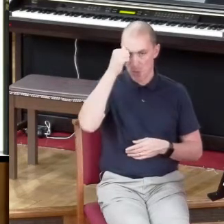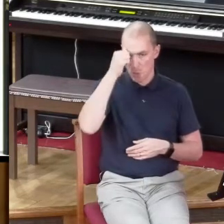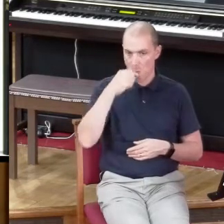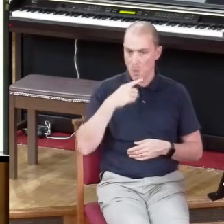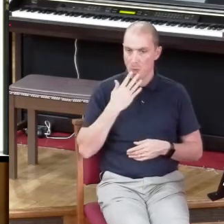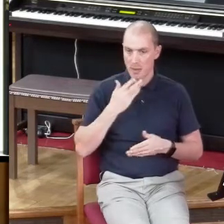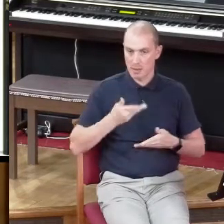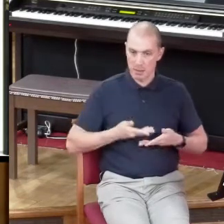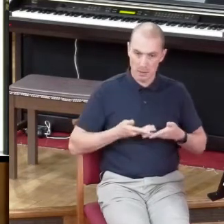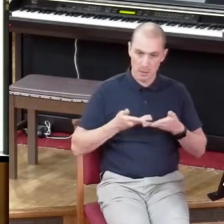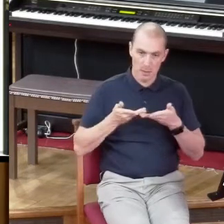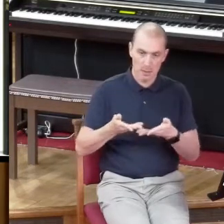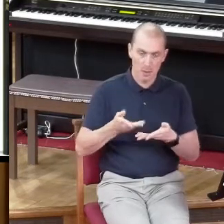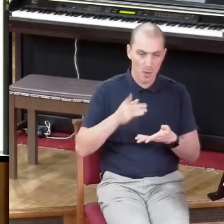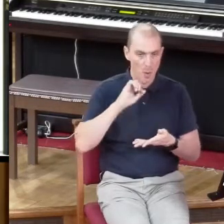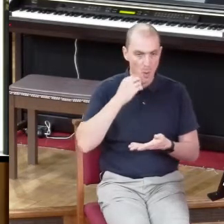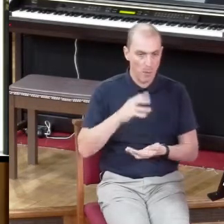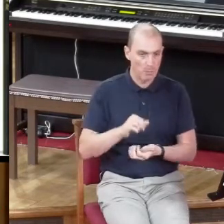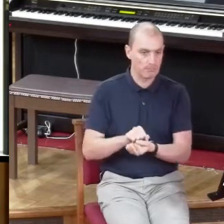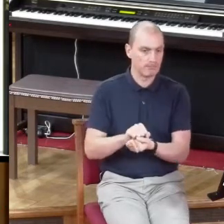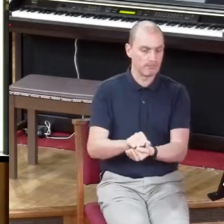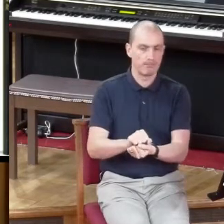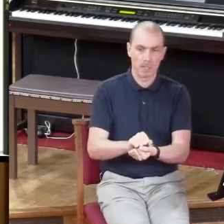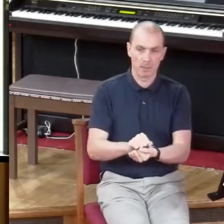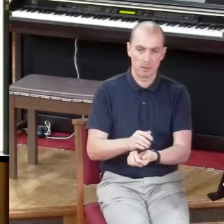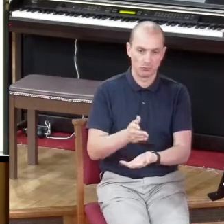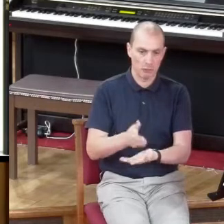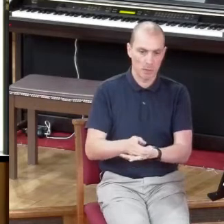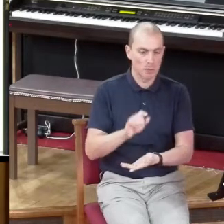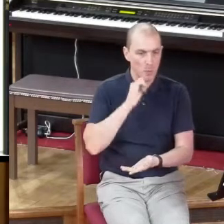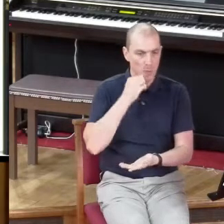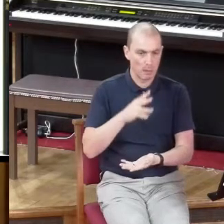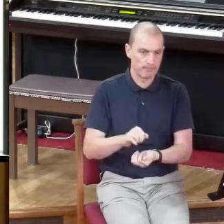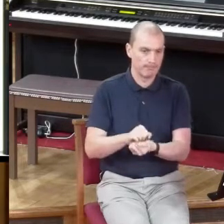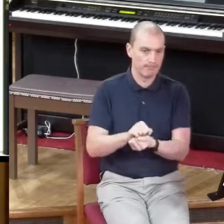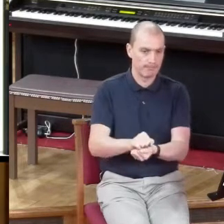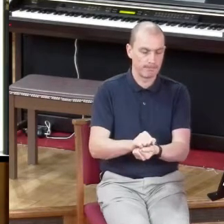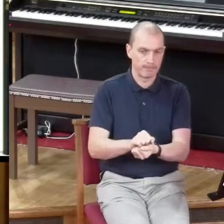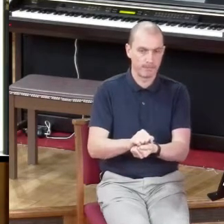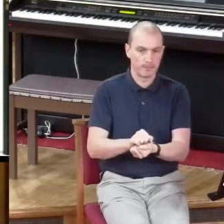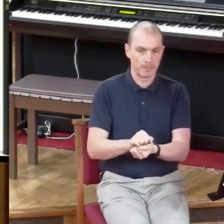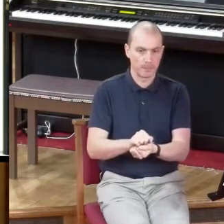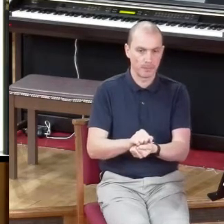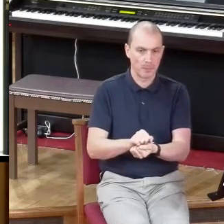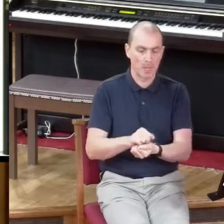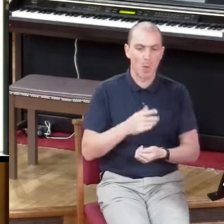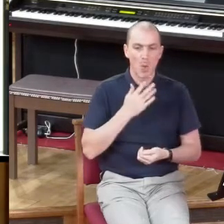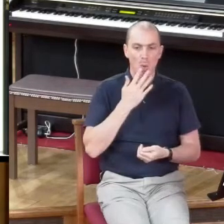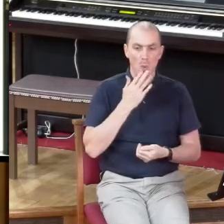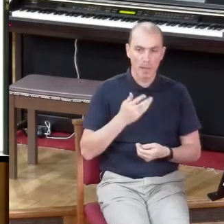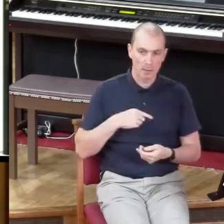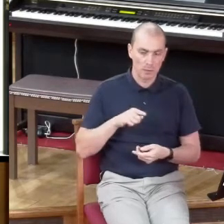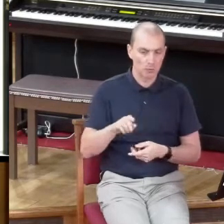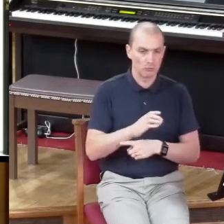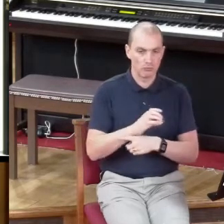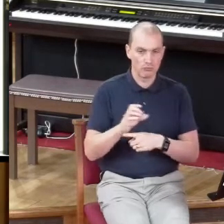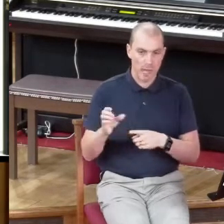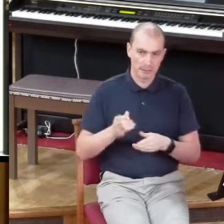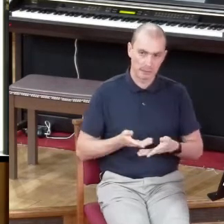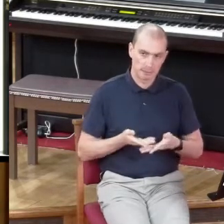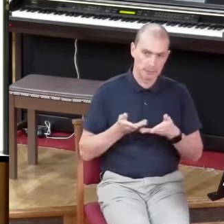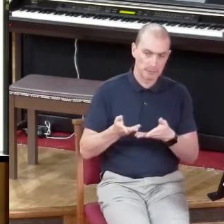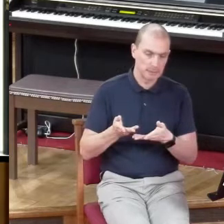him against or until that day. He knew that things were safe with Christ. But he